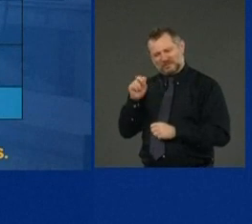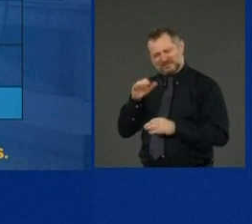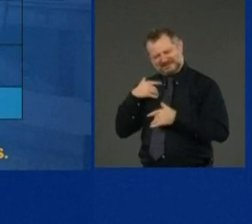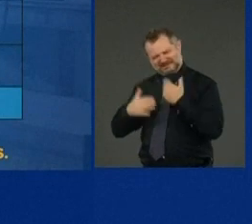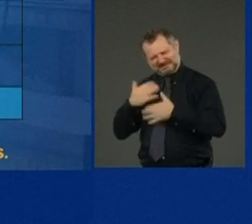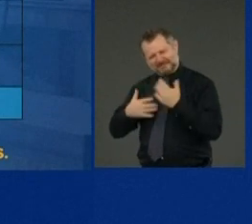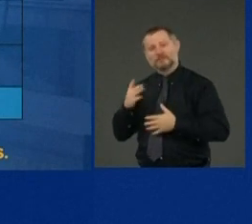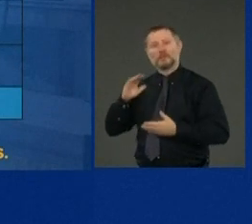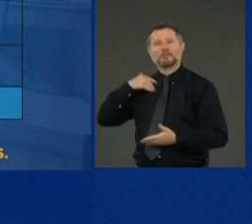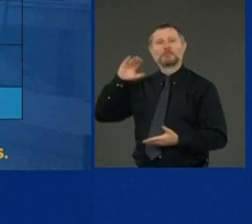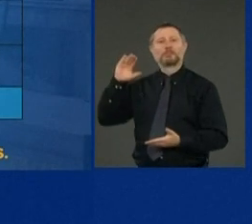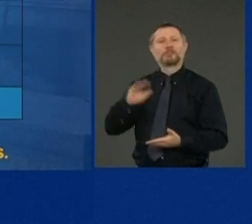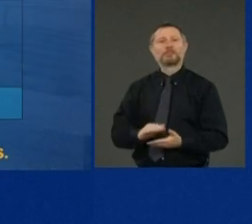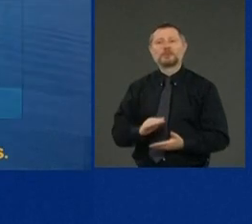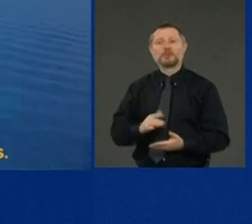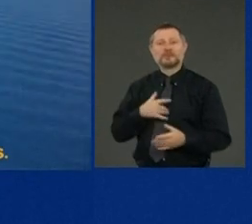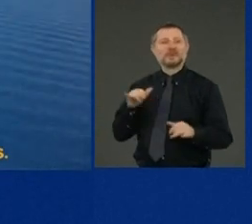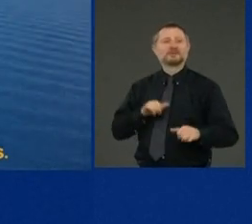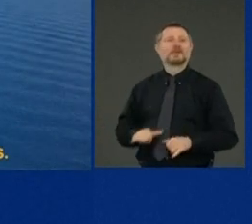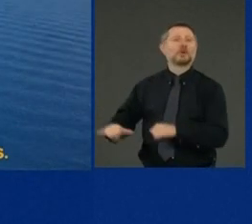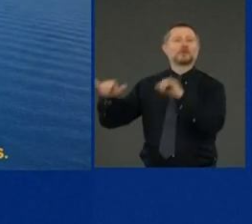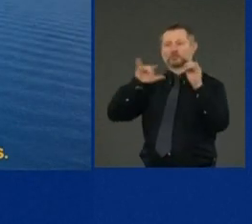America should do.